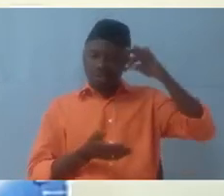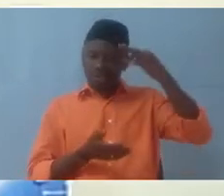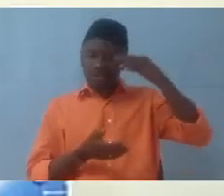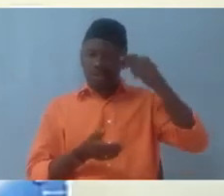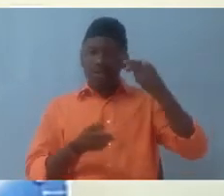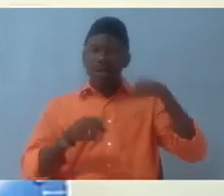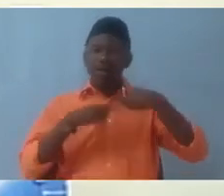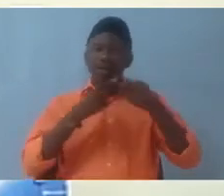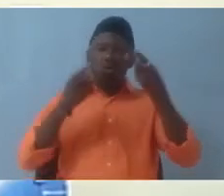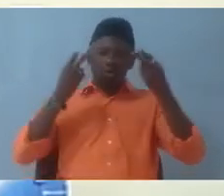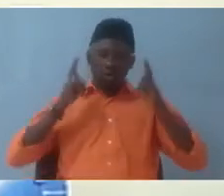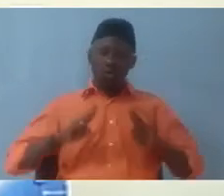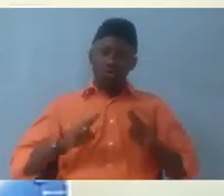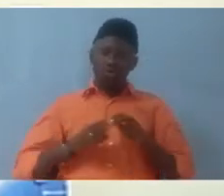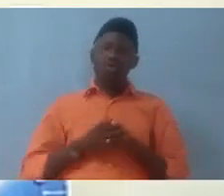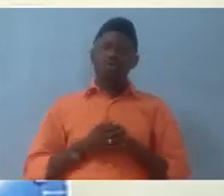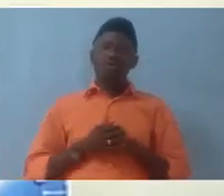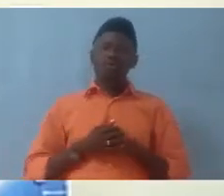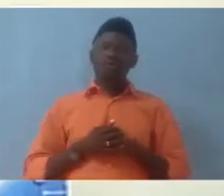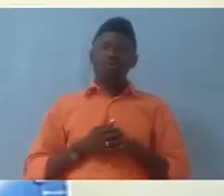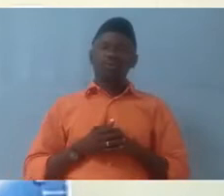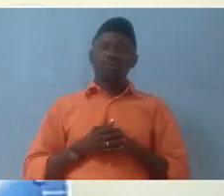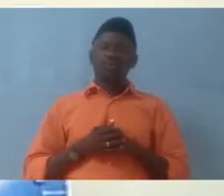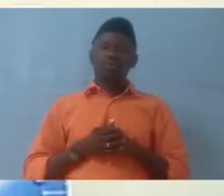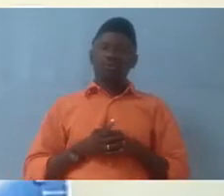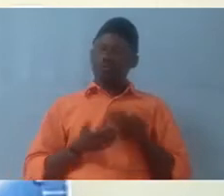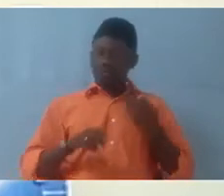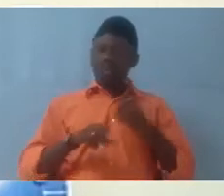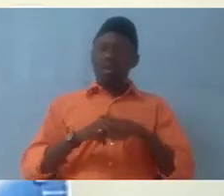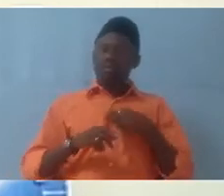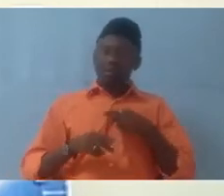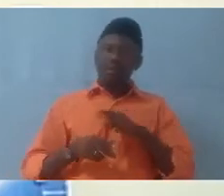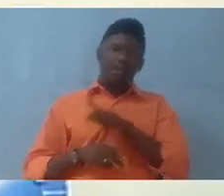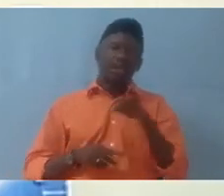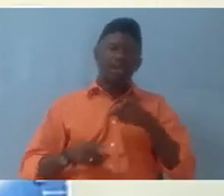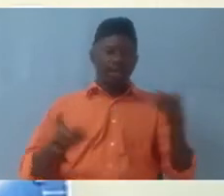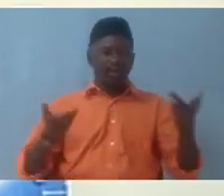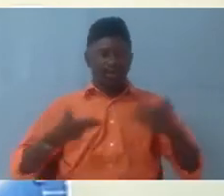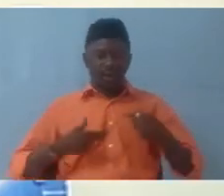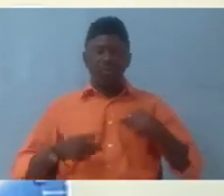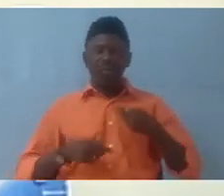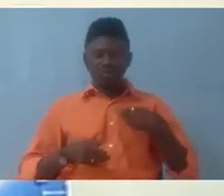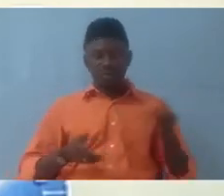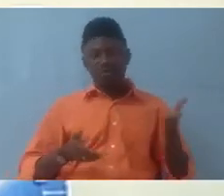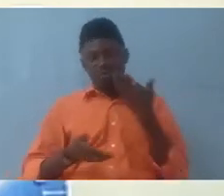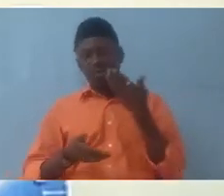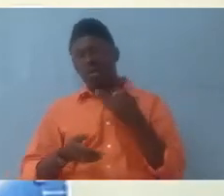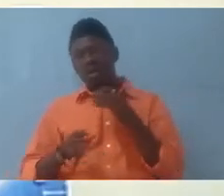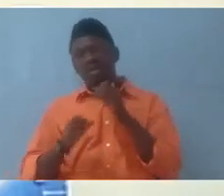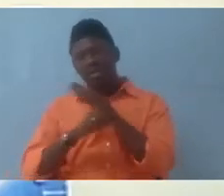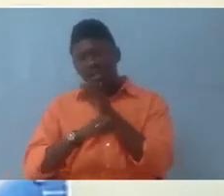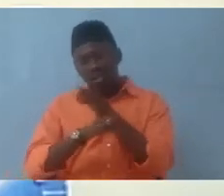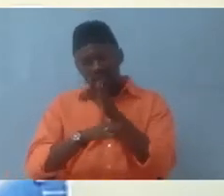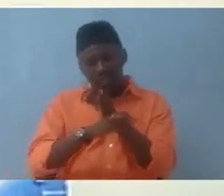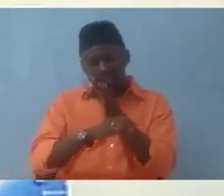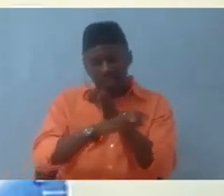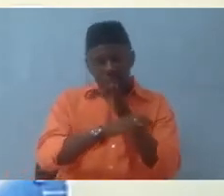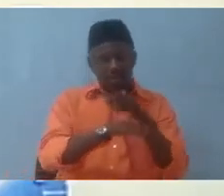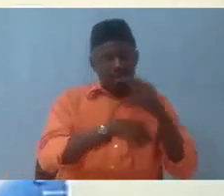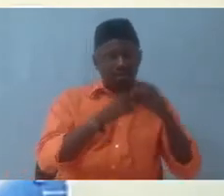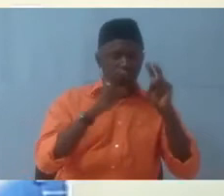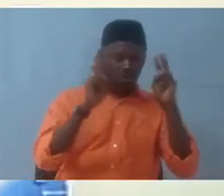there as a lecturer, invited to lecture on certain topics. Ci jamono bo xamne dañ ma fa daan o ma dem pour jangale fa ci yenn topic